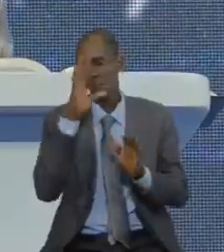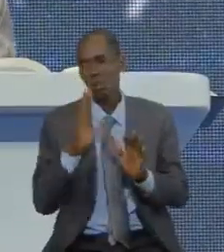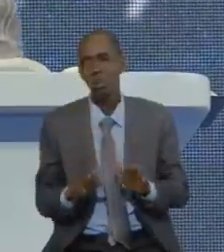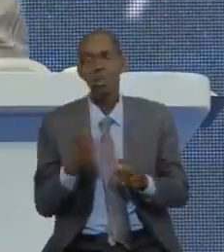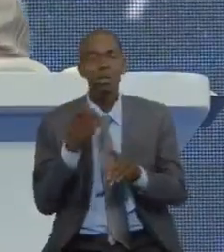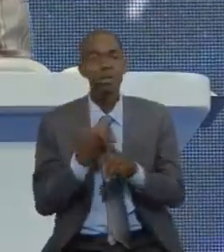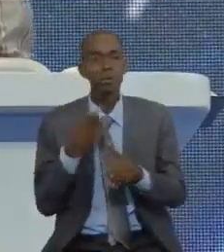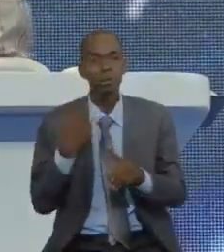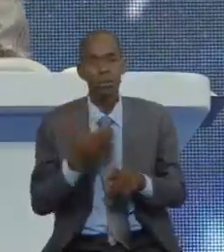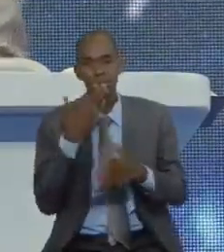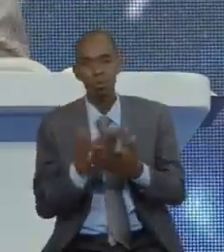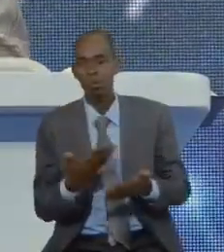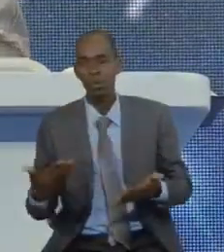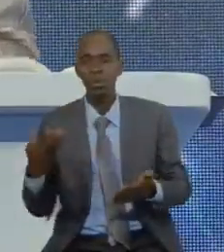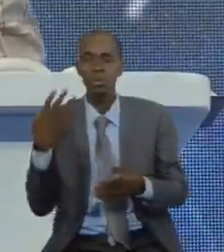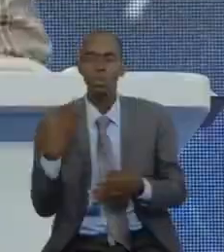of Israel.